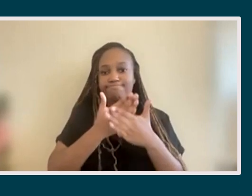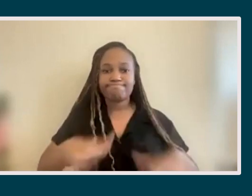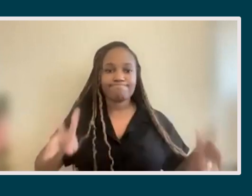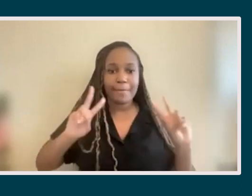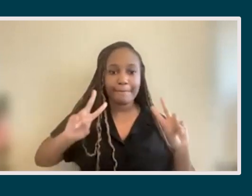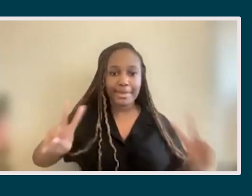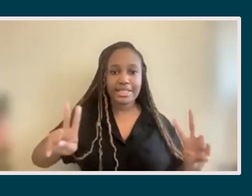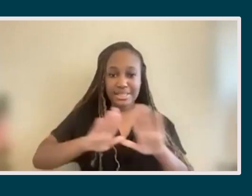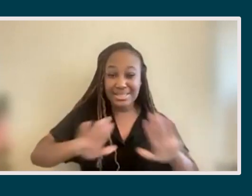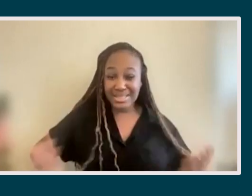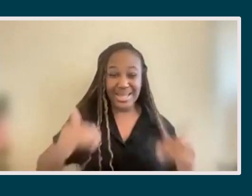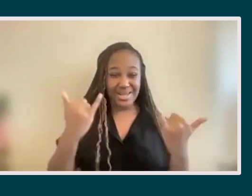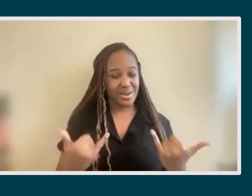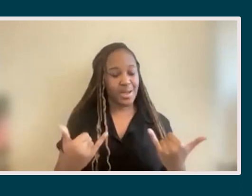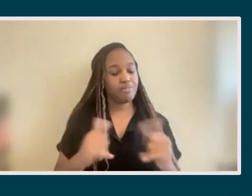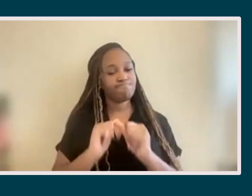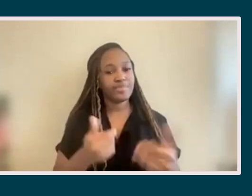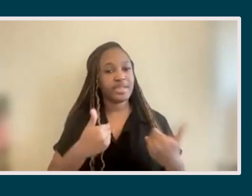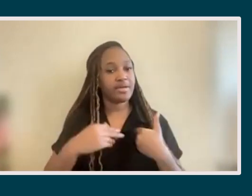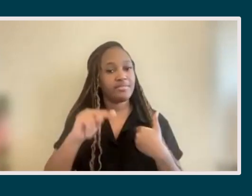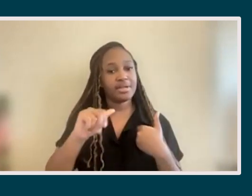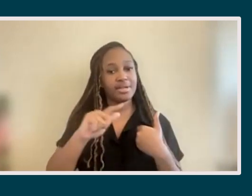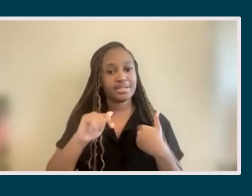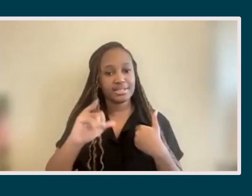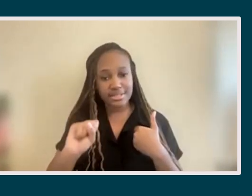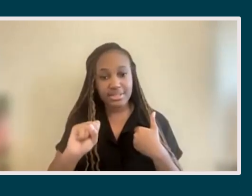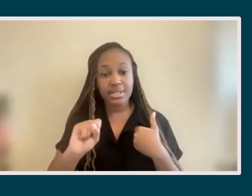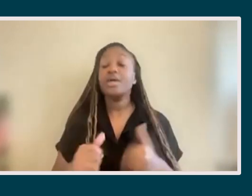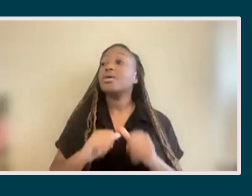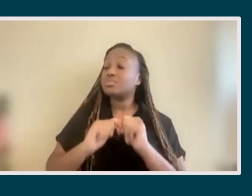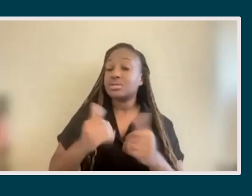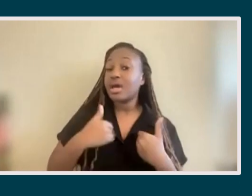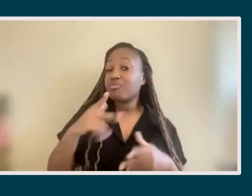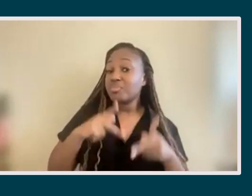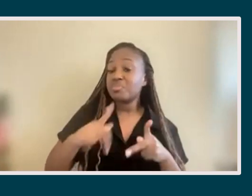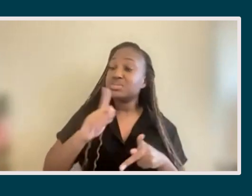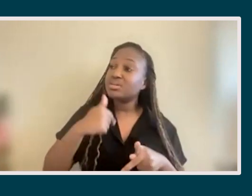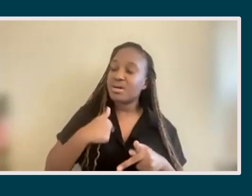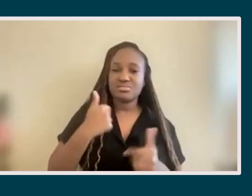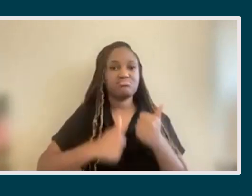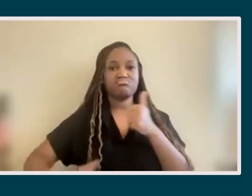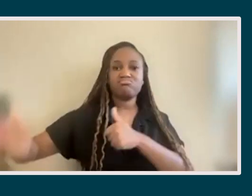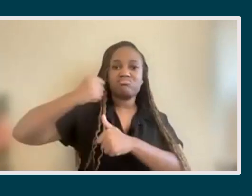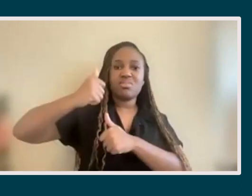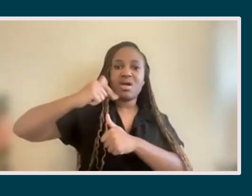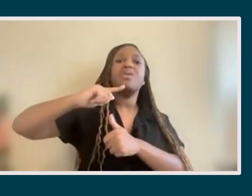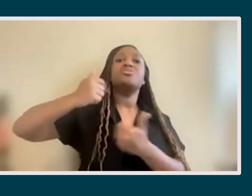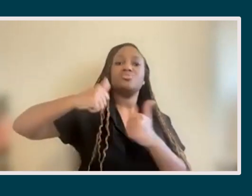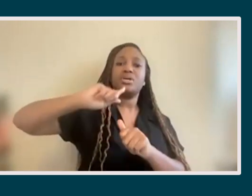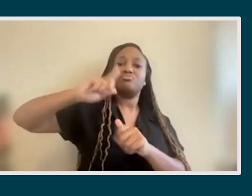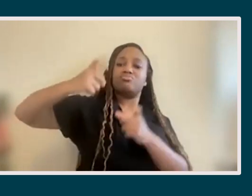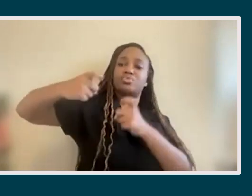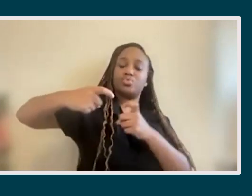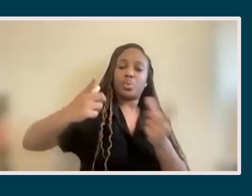have Nazis, and we still have people trying to tell us what to do with our bodies. So I guess